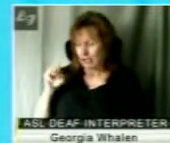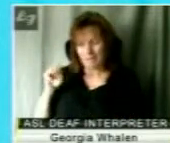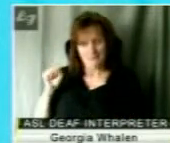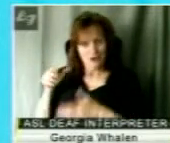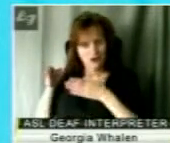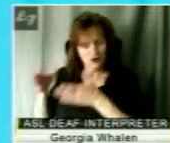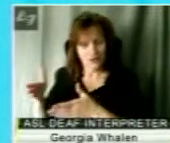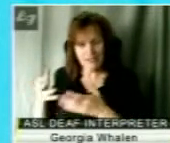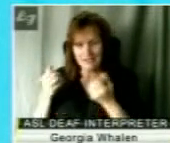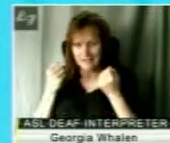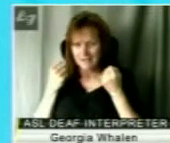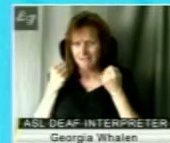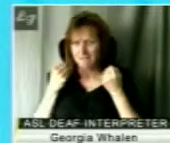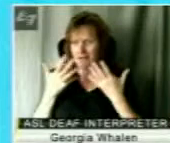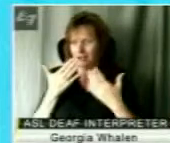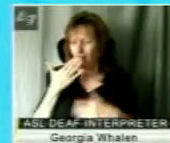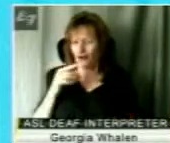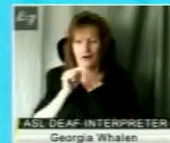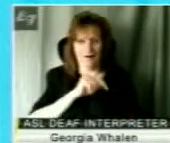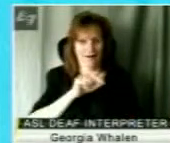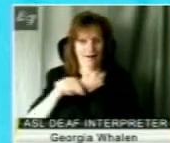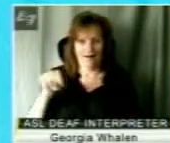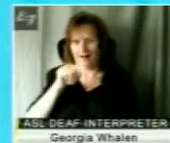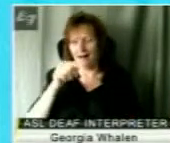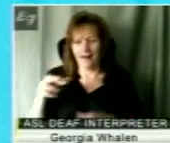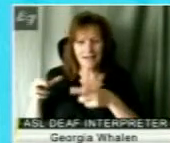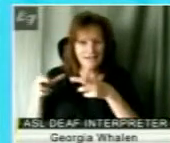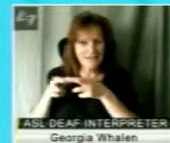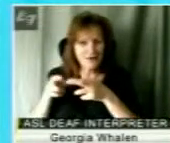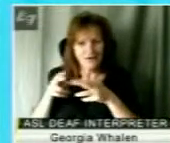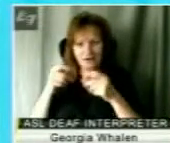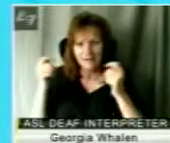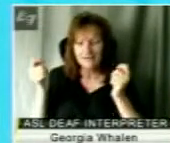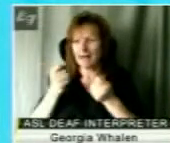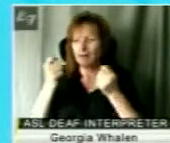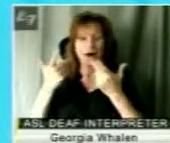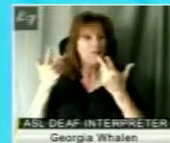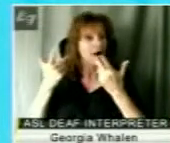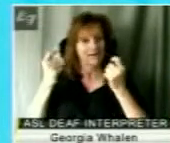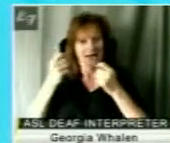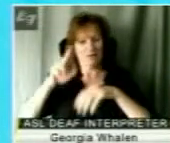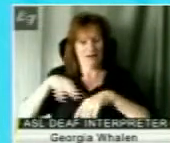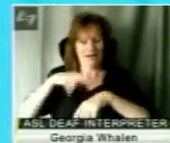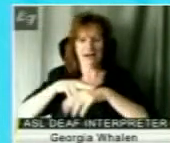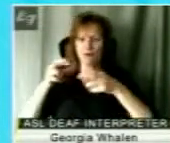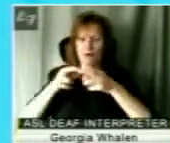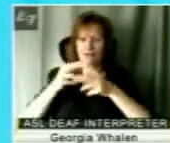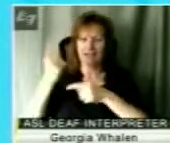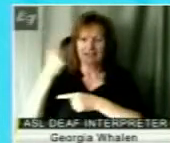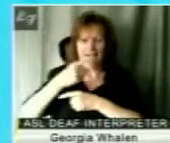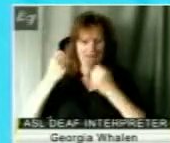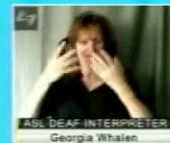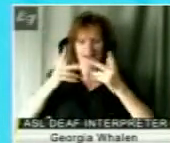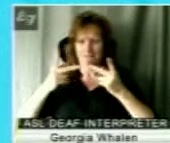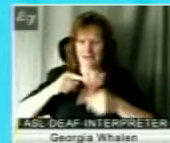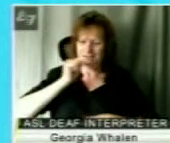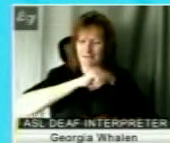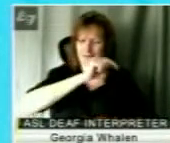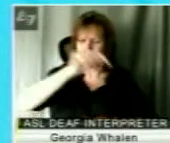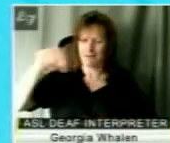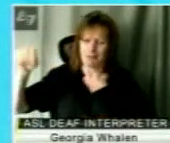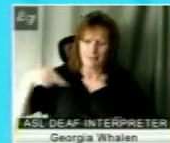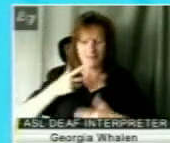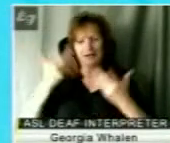and excellent apple fritters. So if you want to celebrate National Donut Day, there are some places where you can do that. Beyond that, it looks like the weather's going to